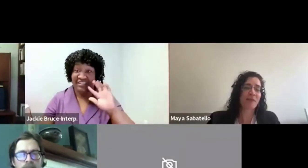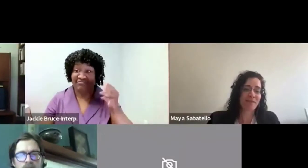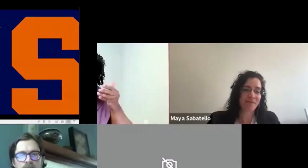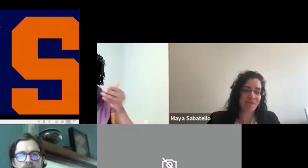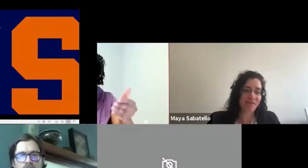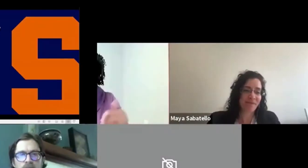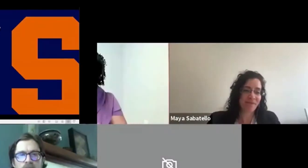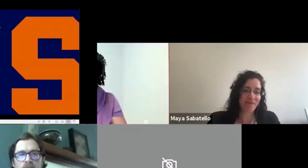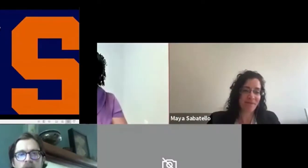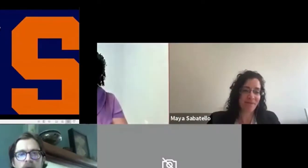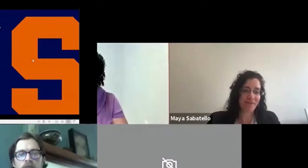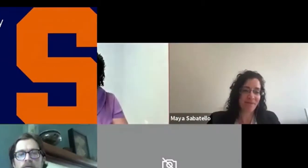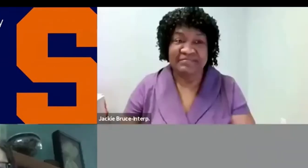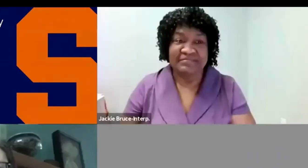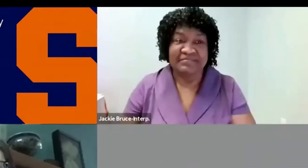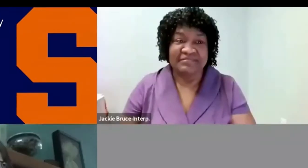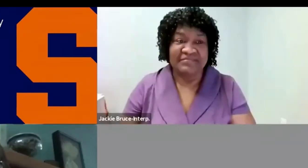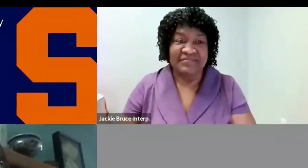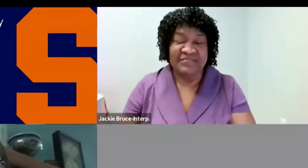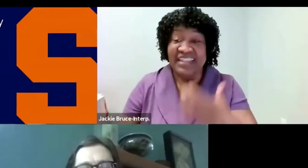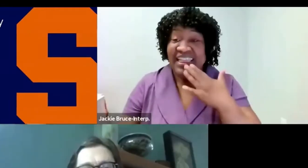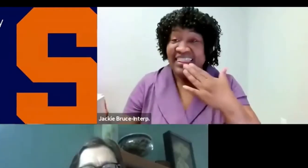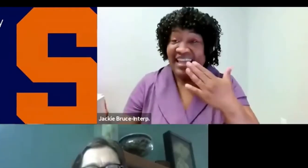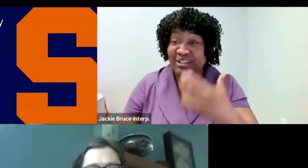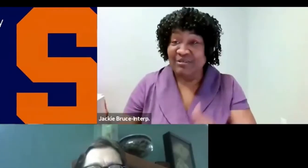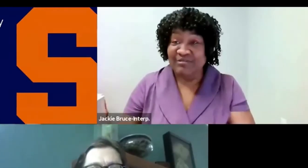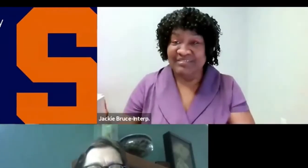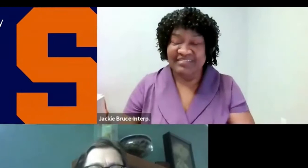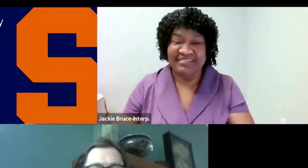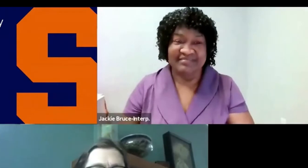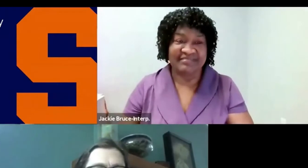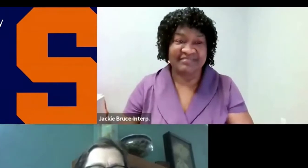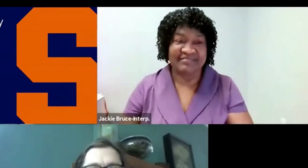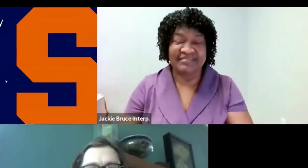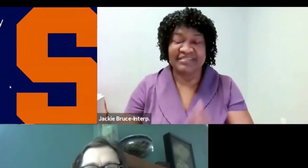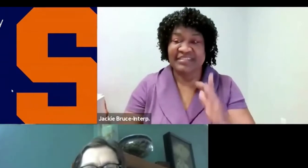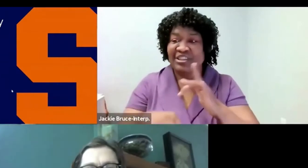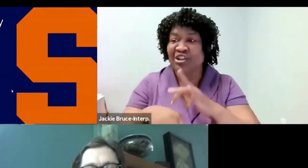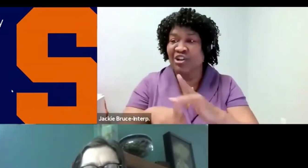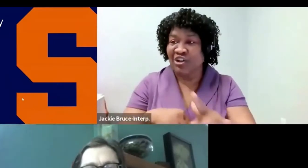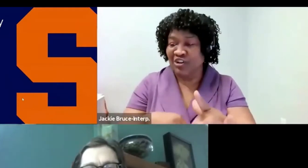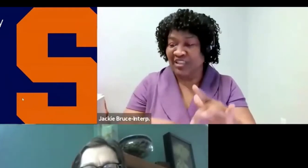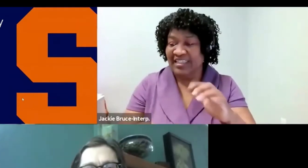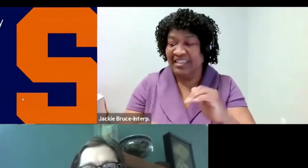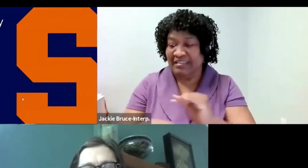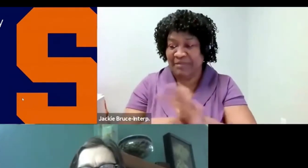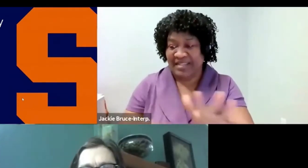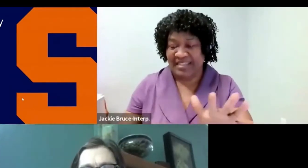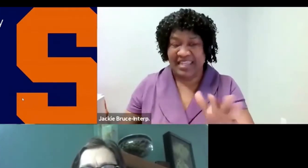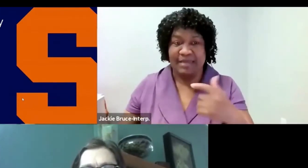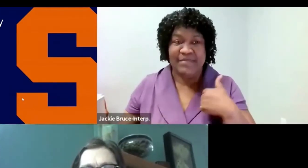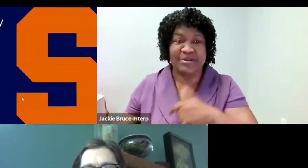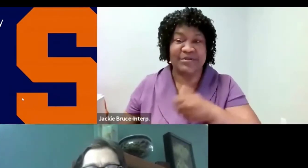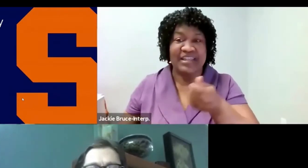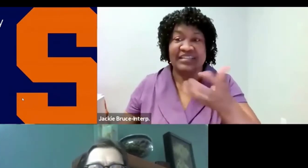here. Thank you. Early in the pandemic, we